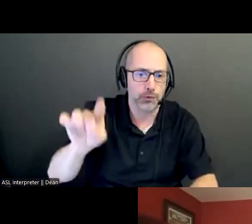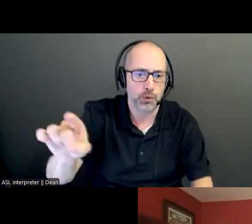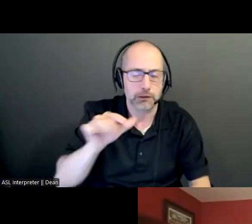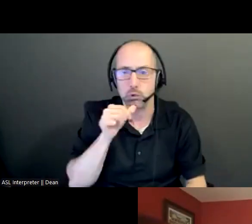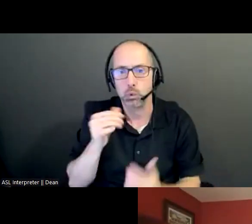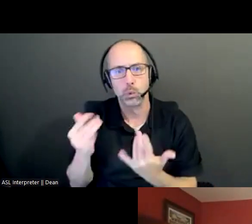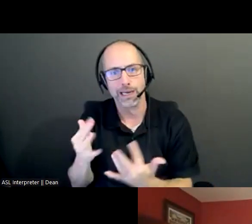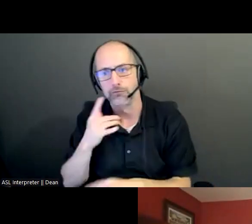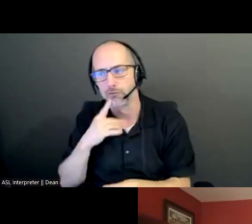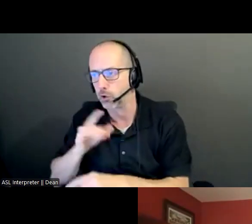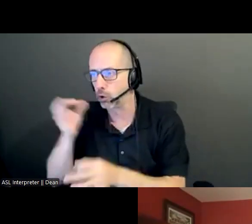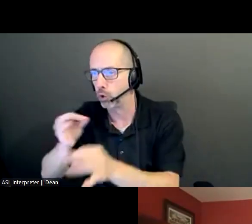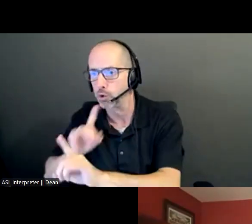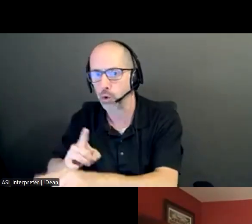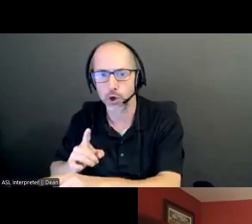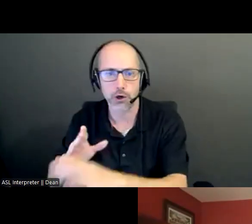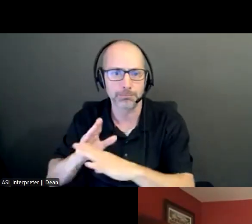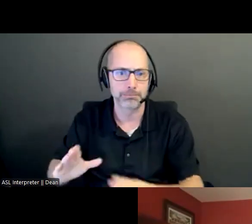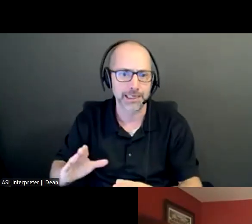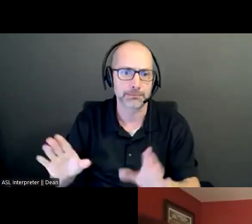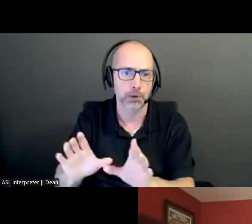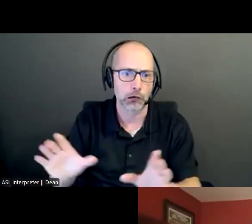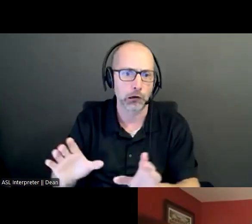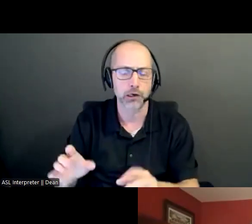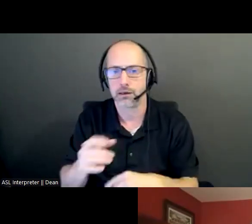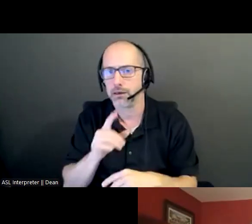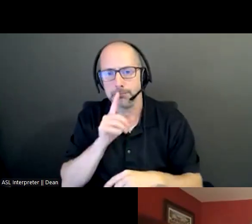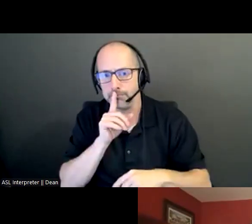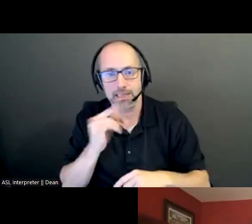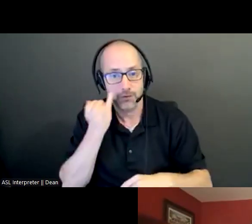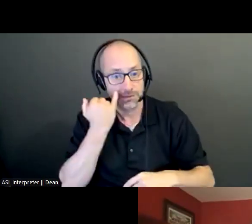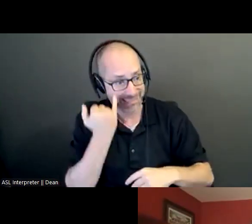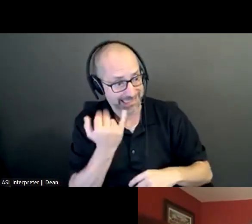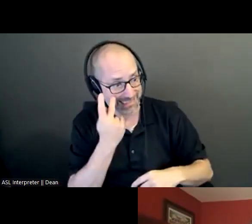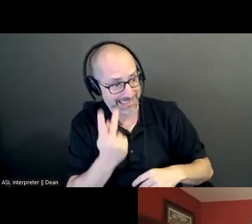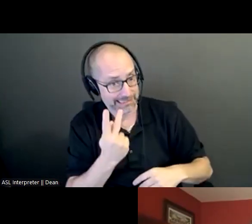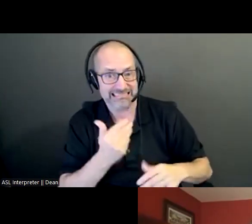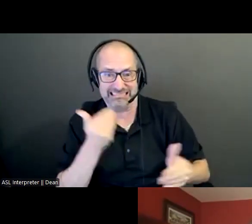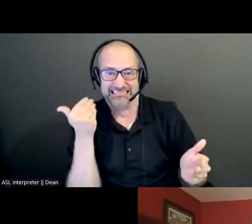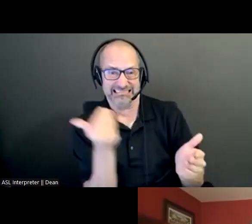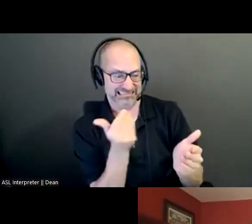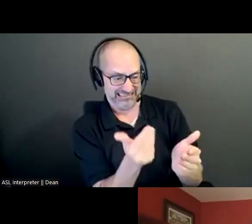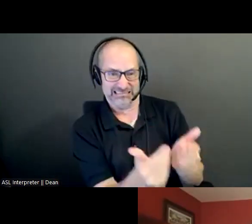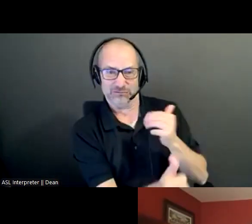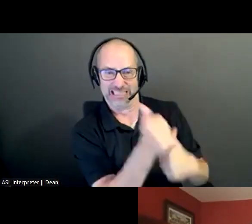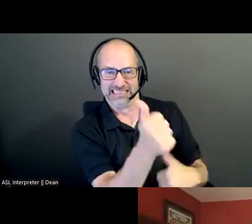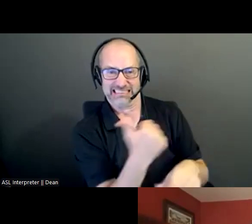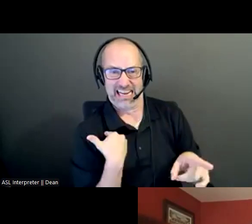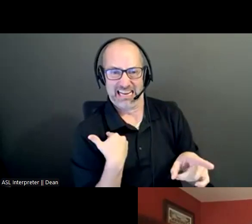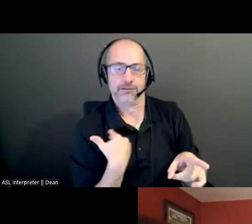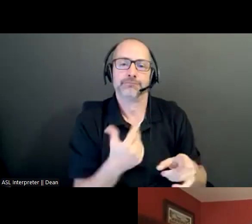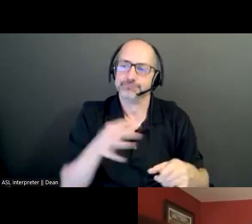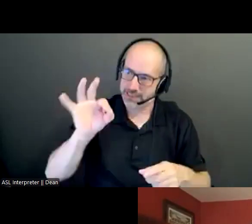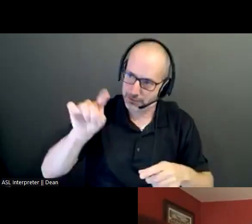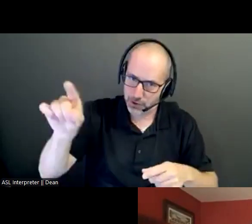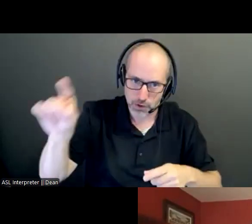order, peace bond, doesn't matter. If there is an imminent risk, you call 911 and get the victim to a place of safety